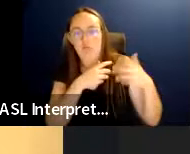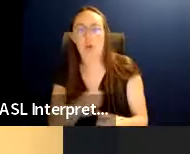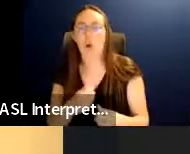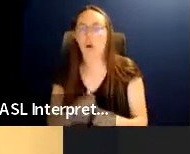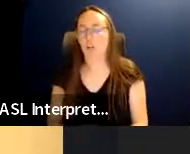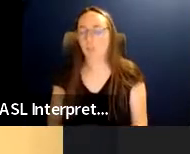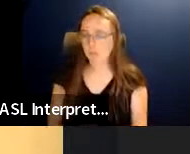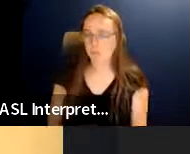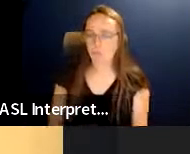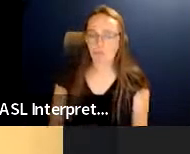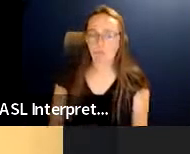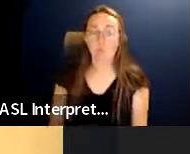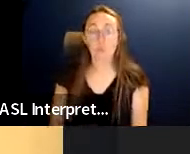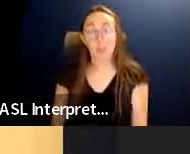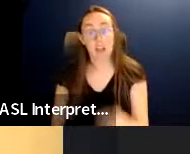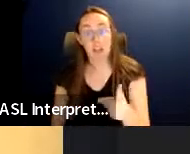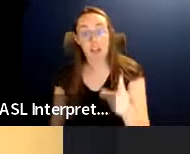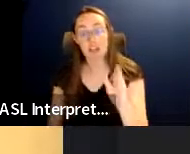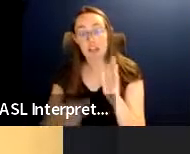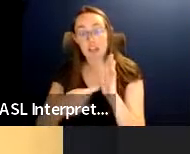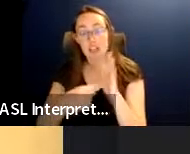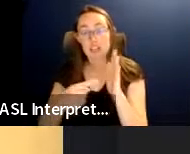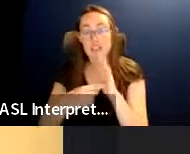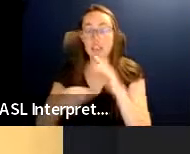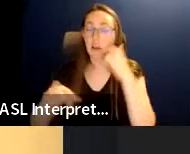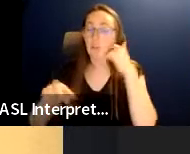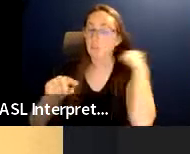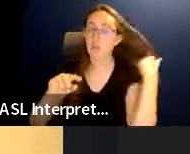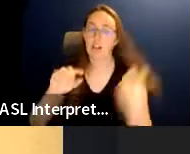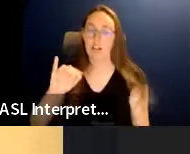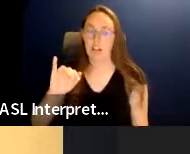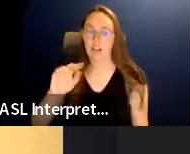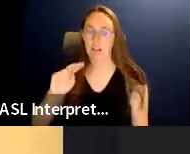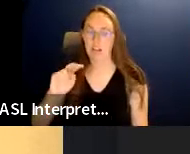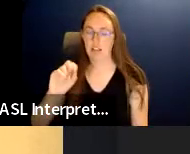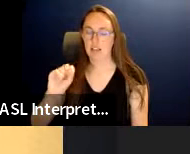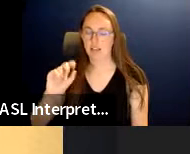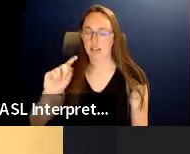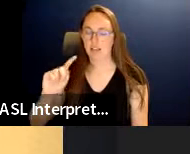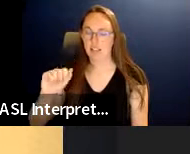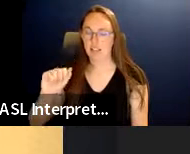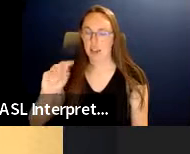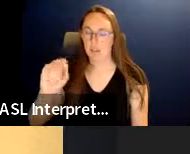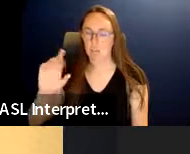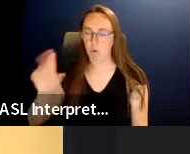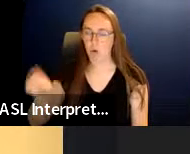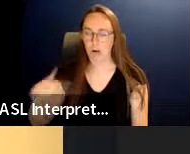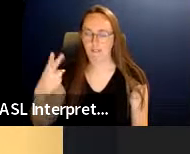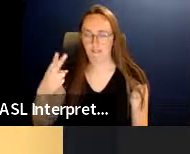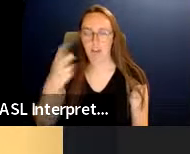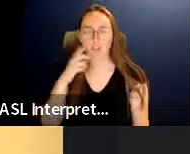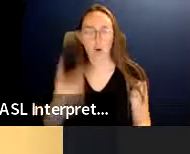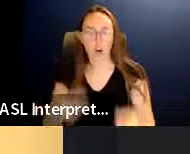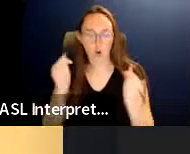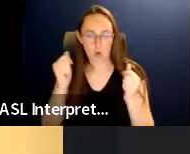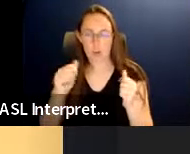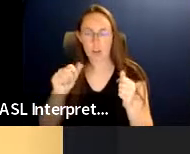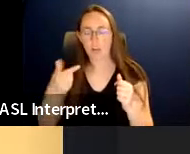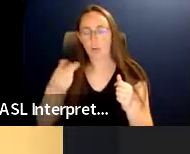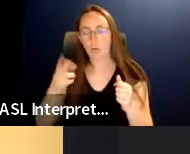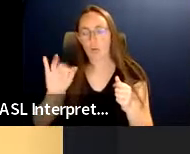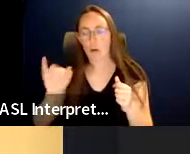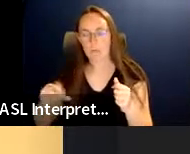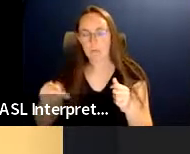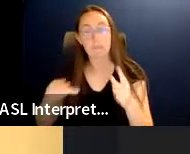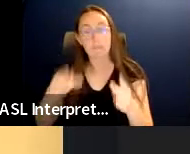Here's an example of Instamorph on the end of a quicker clamp. This was for a gentleman that had to make sandwiches, but he only had the